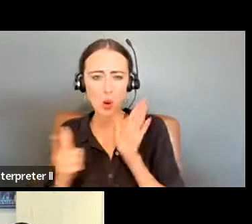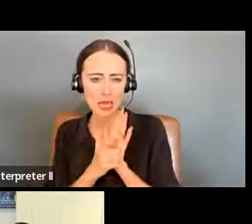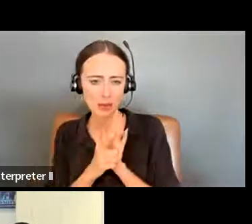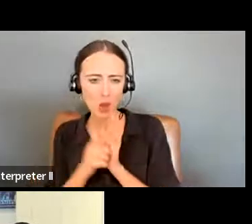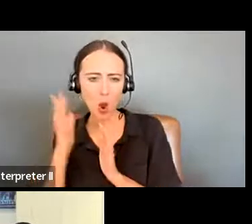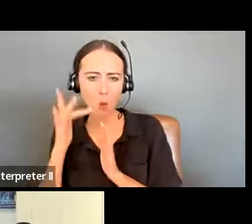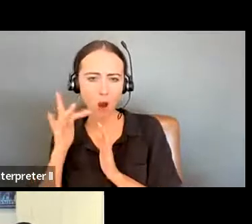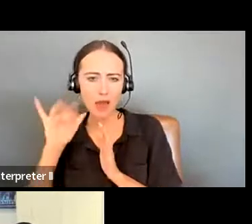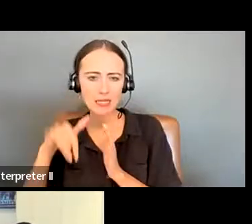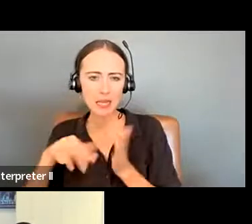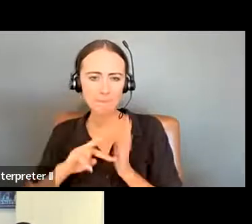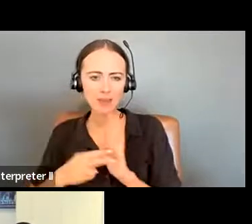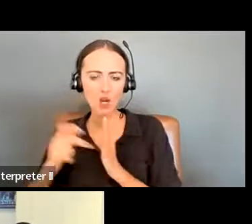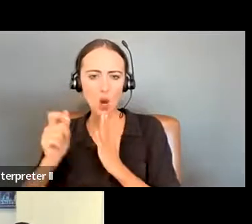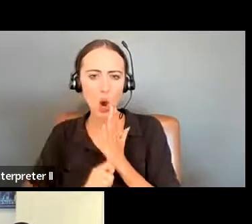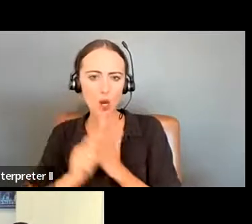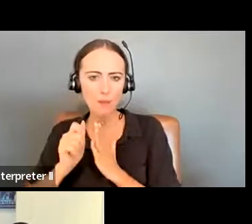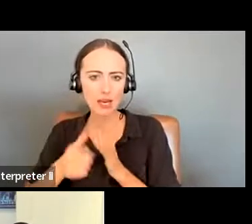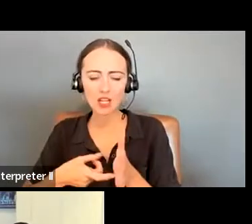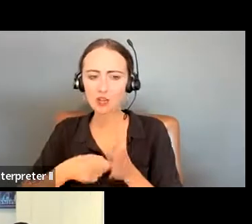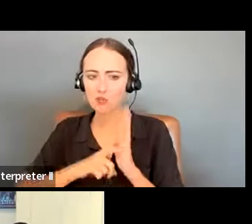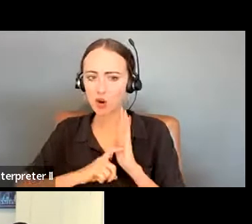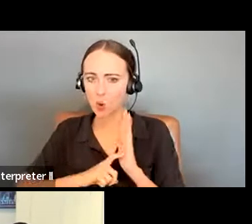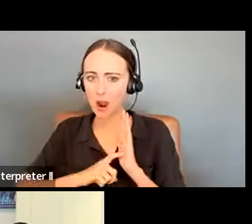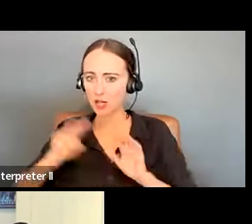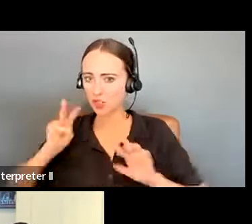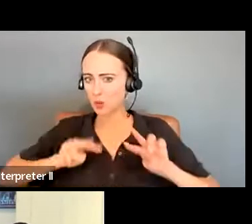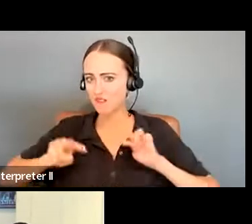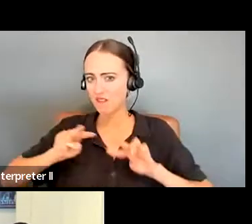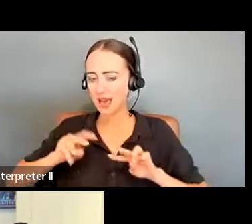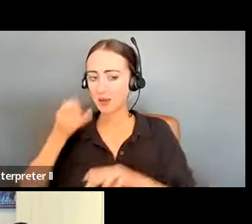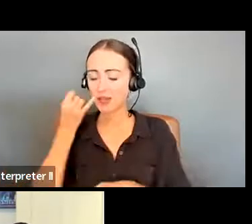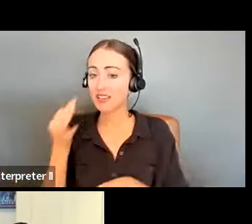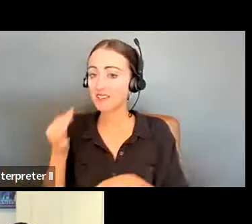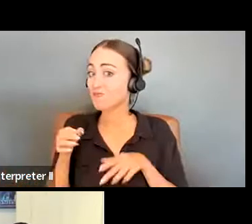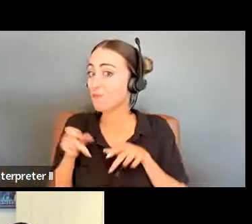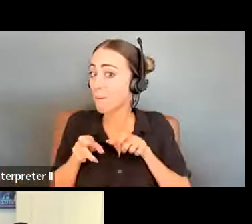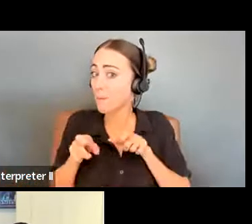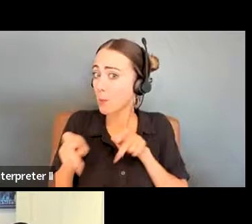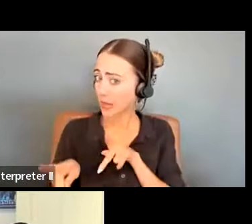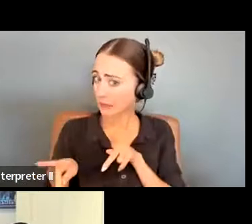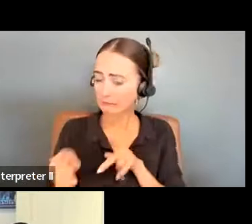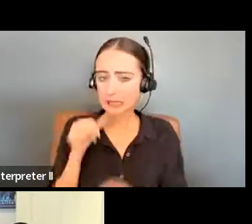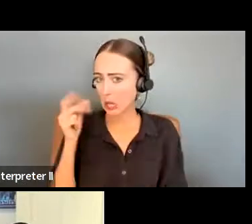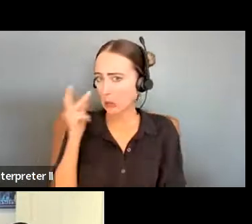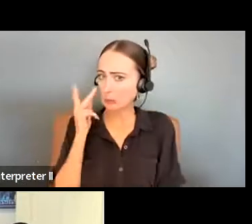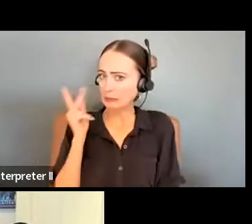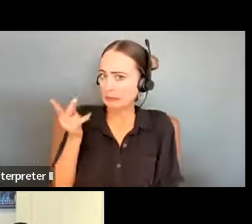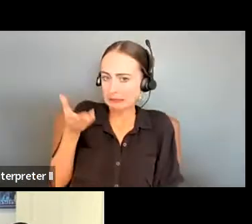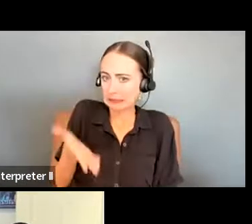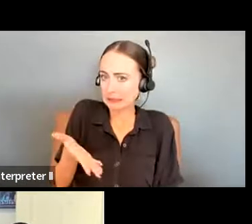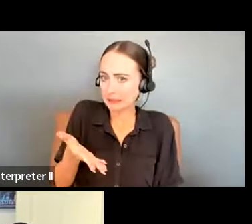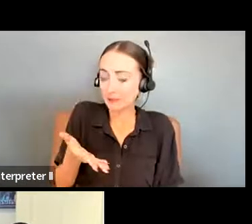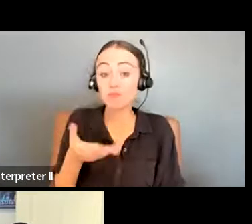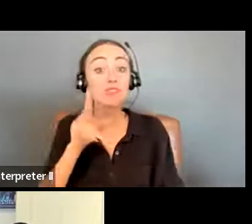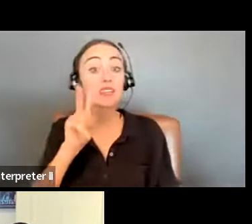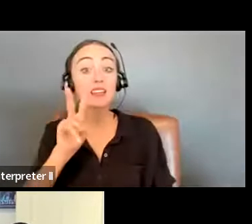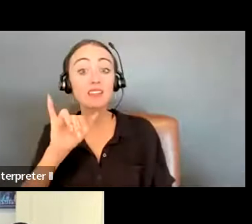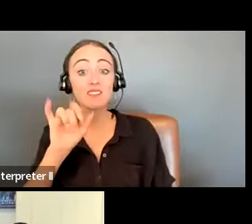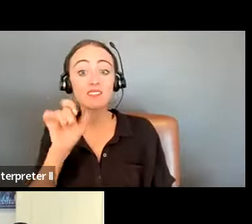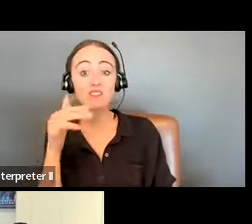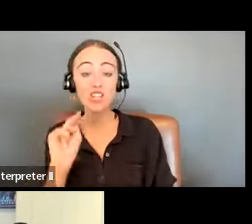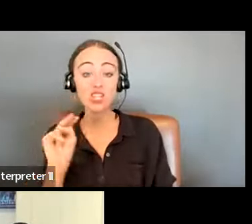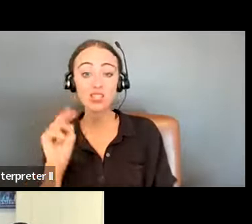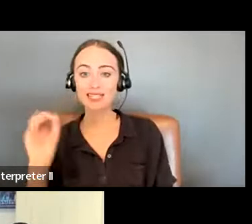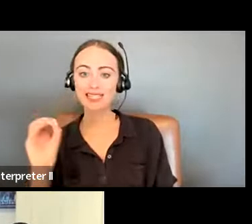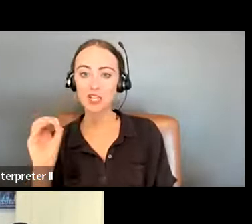automatically becomes required to evaluate whether to permit. I don't see that. In the And Vision certainly the Zero print bill, doesn't